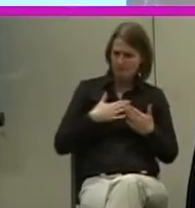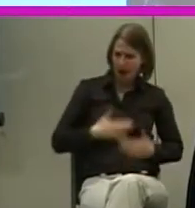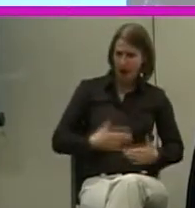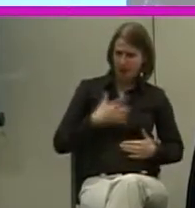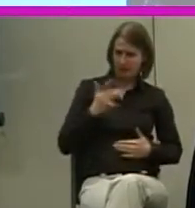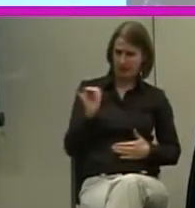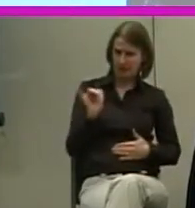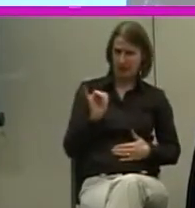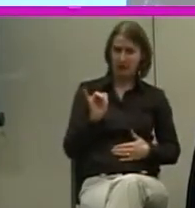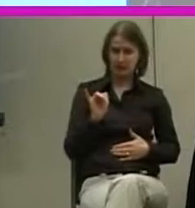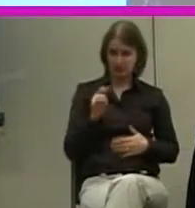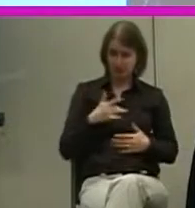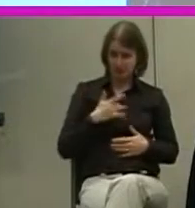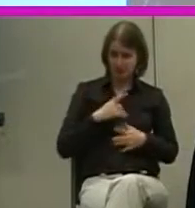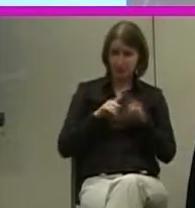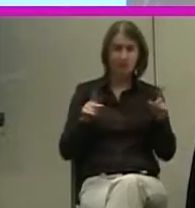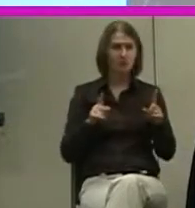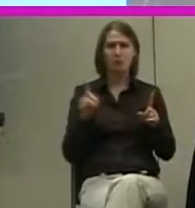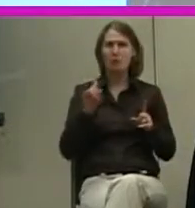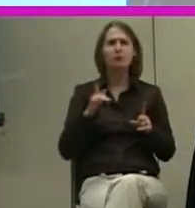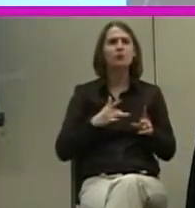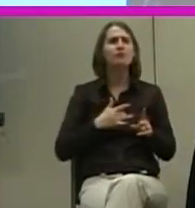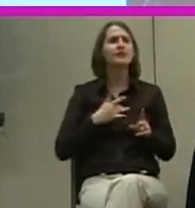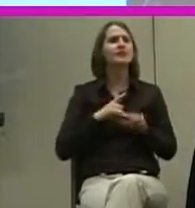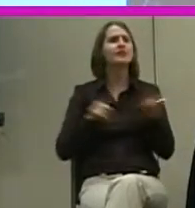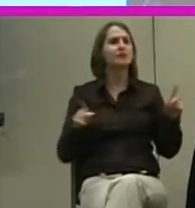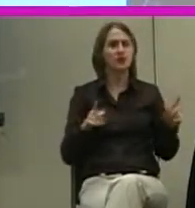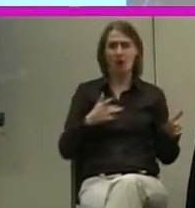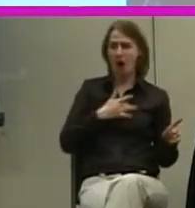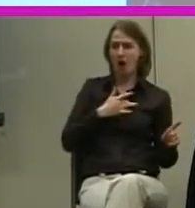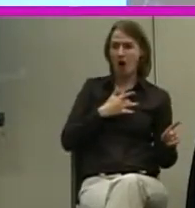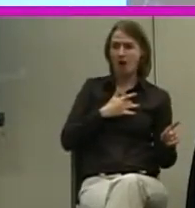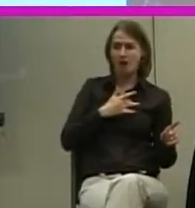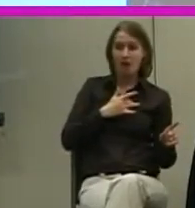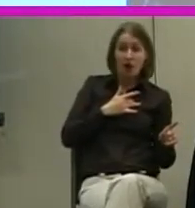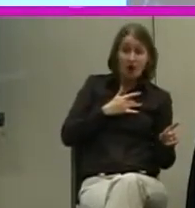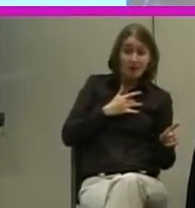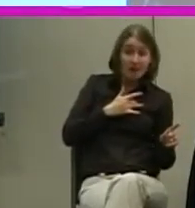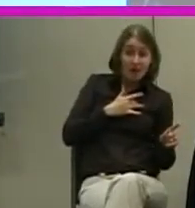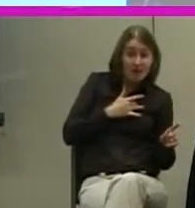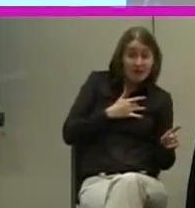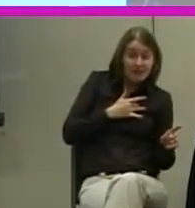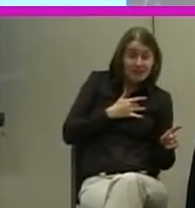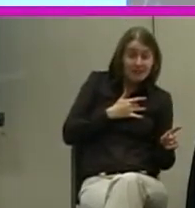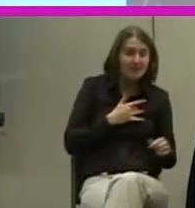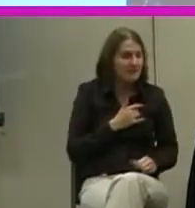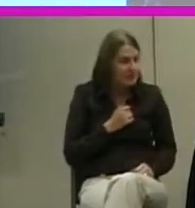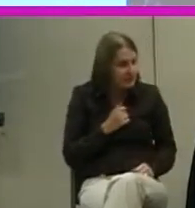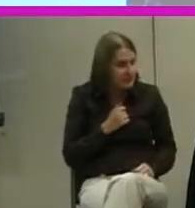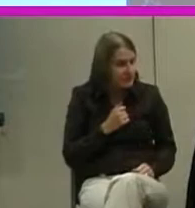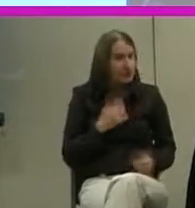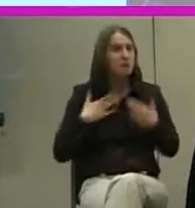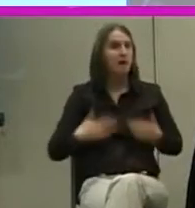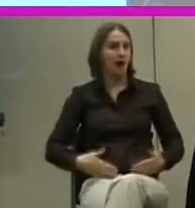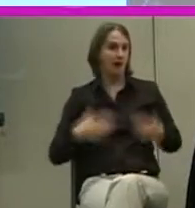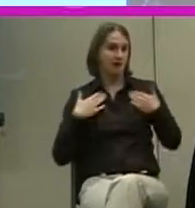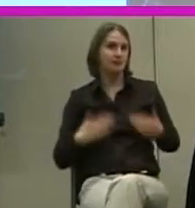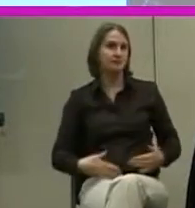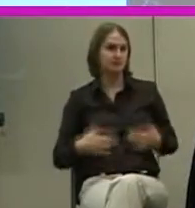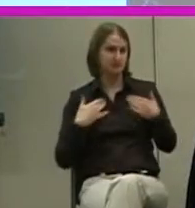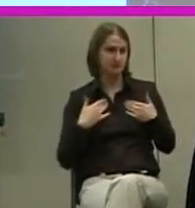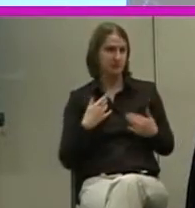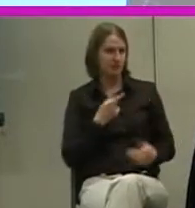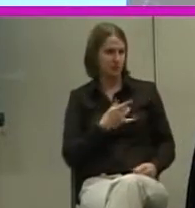somewhere? Yeah, Where does it feel different? yeah. In your body. Your body. So do